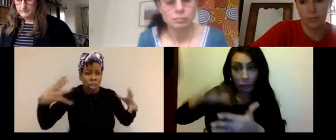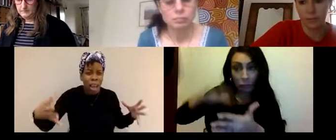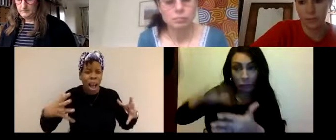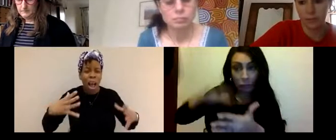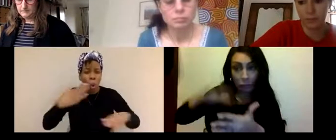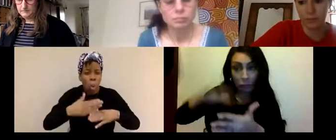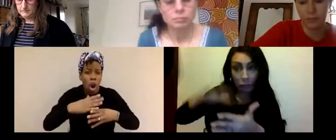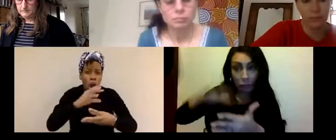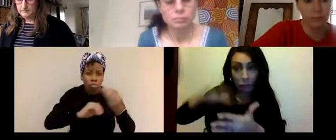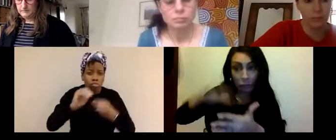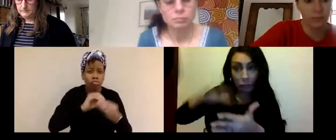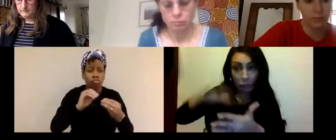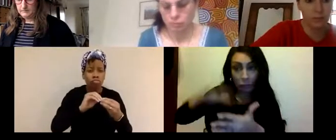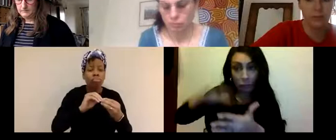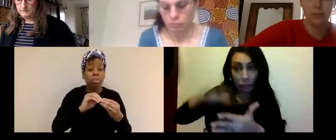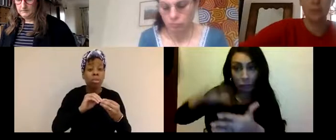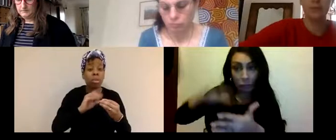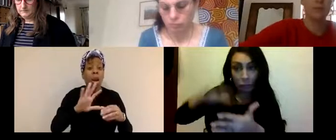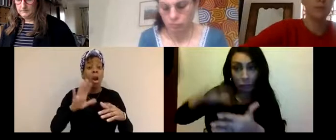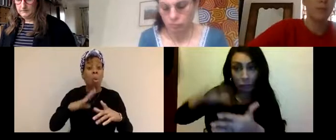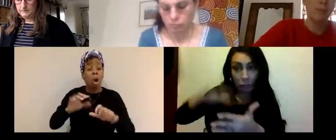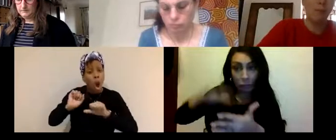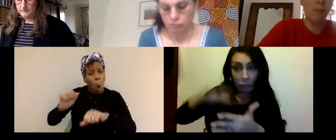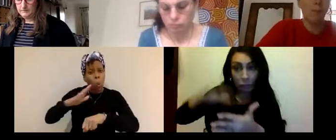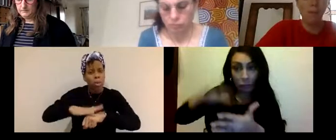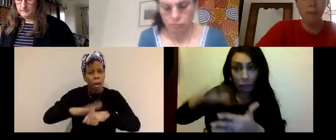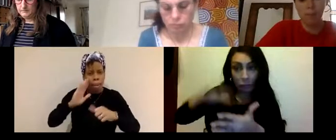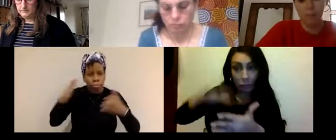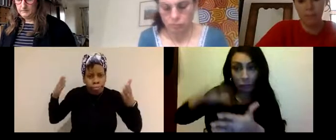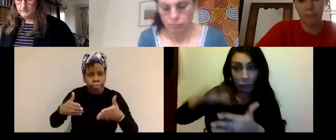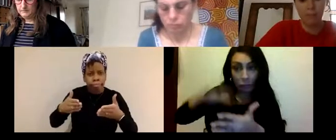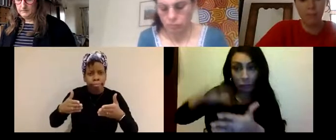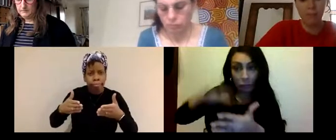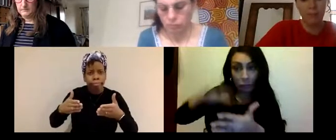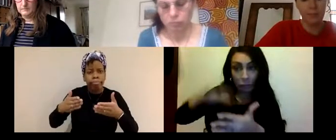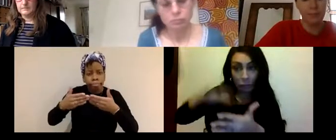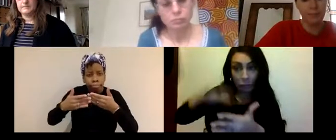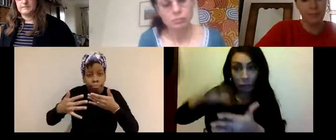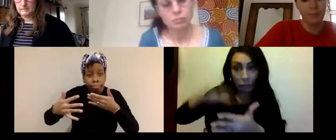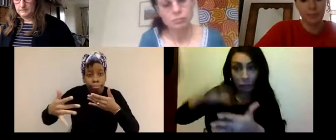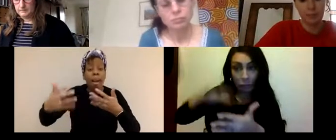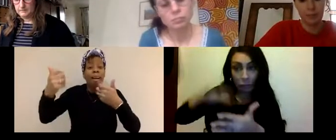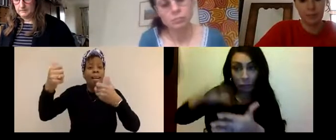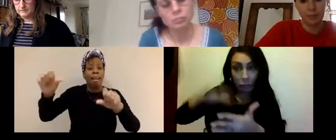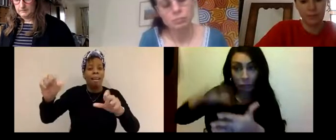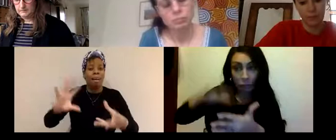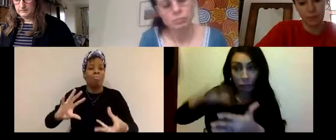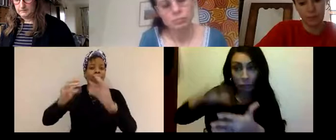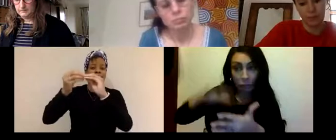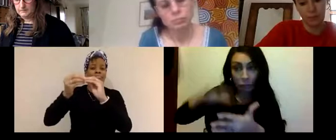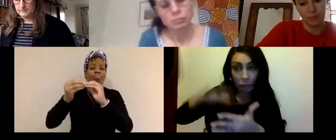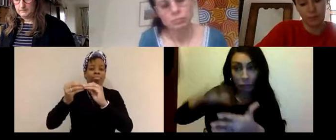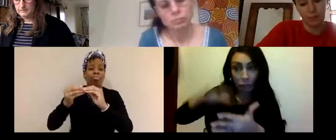time and at their own process, and that they wanted more time afterwards. So this is one of those courses where